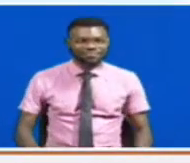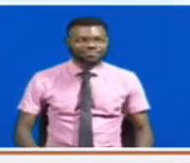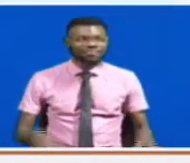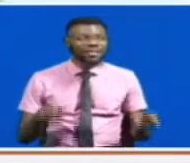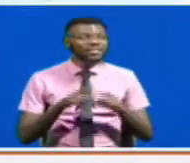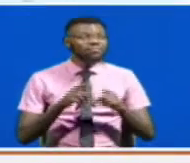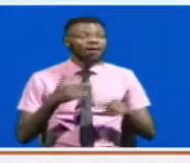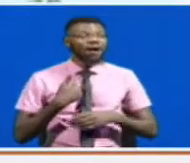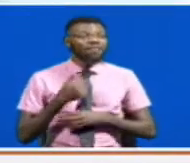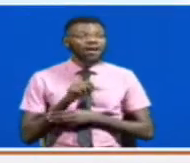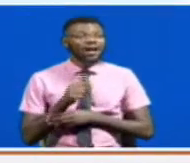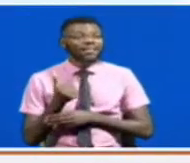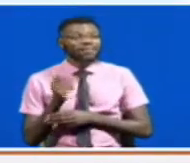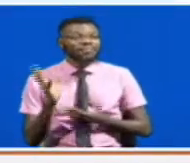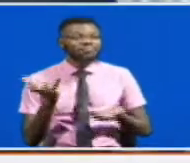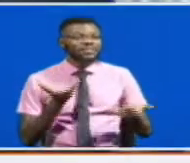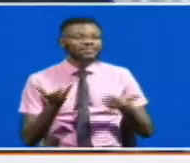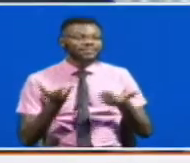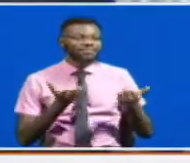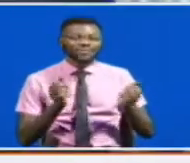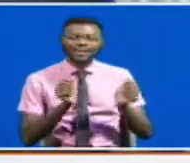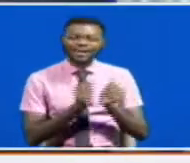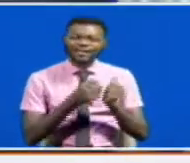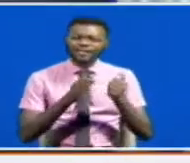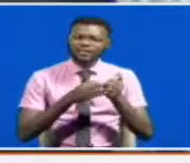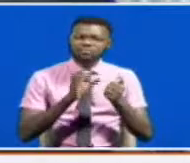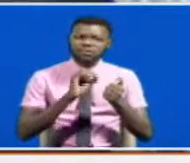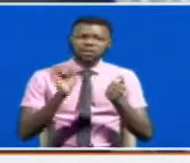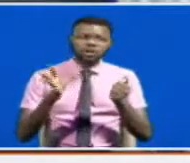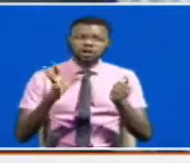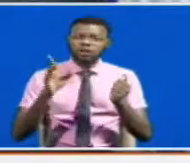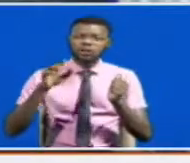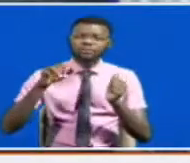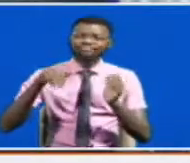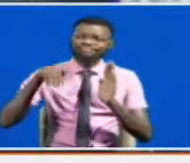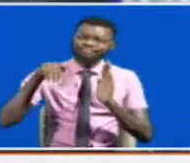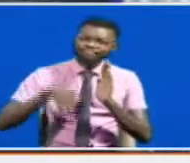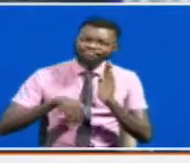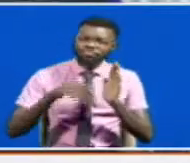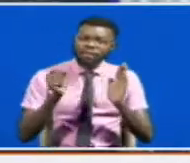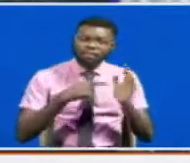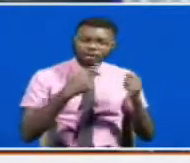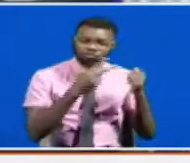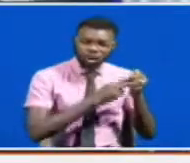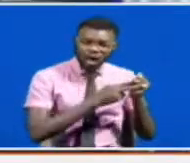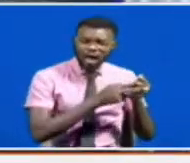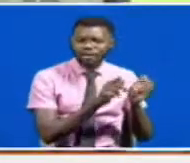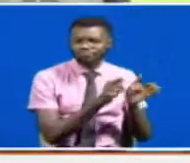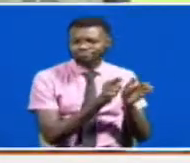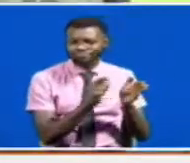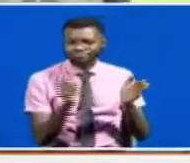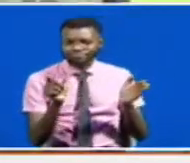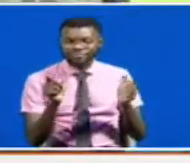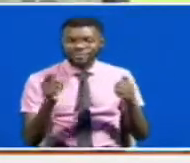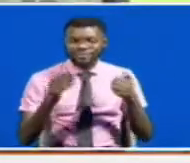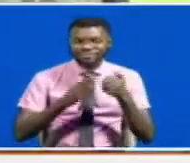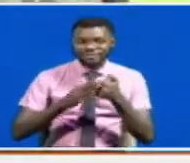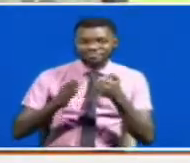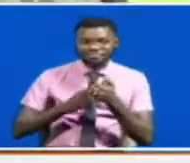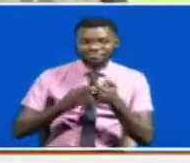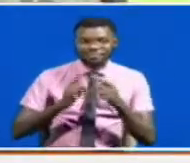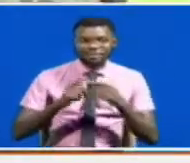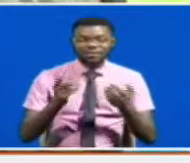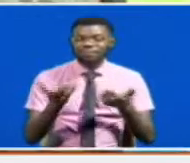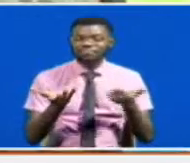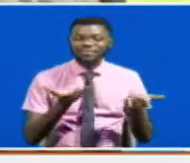medium-sized businesses recorded an 18% fall in sales between July and September, even though the retail business